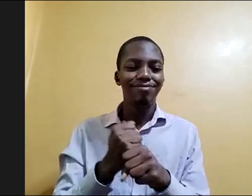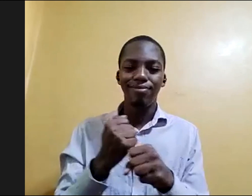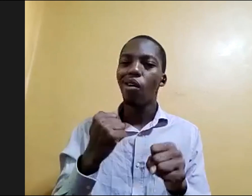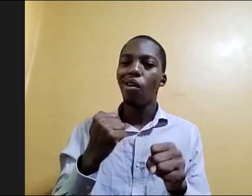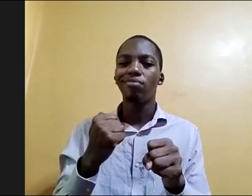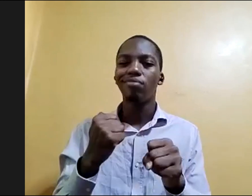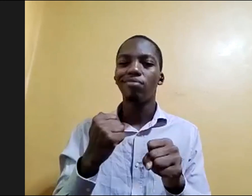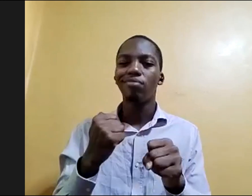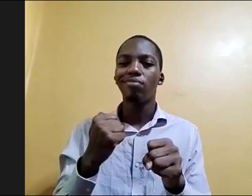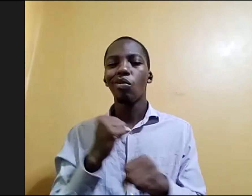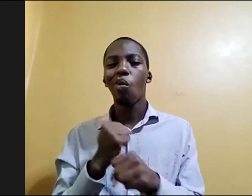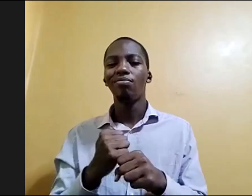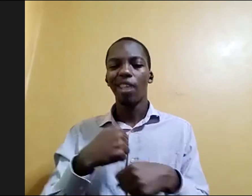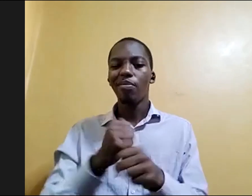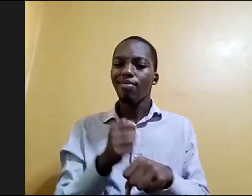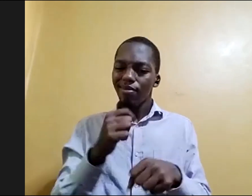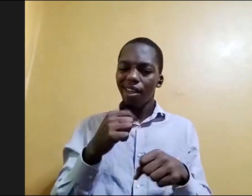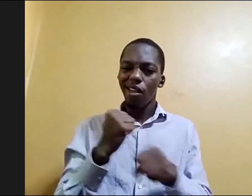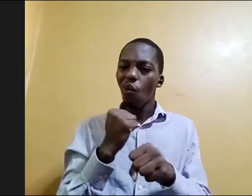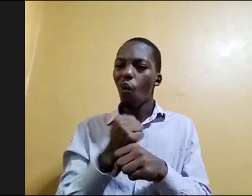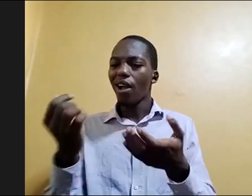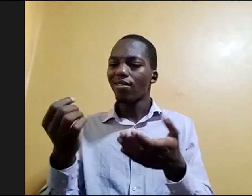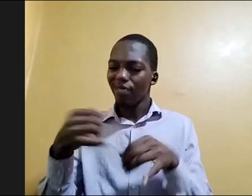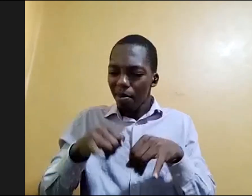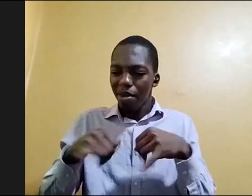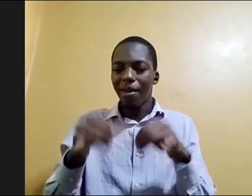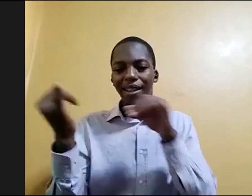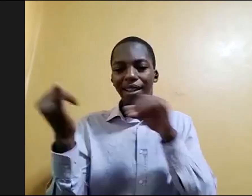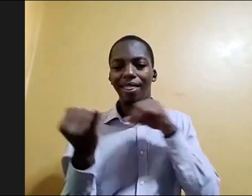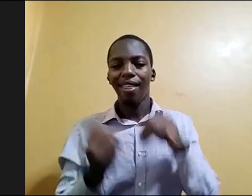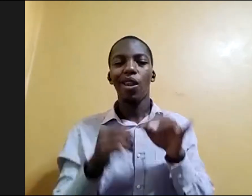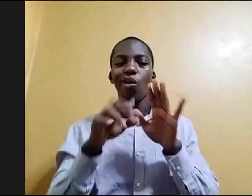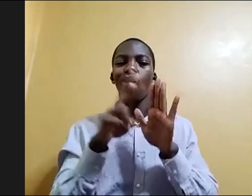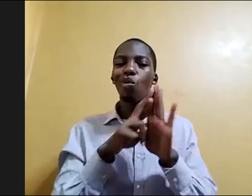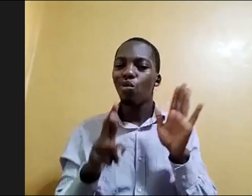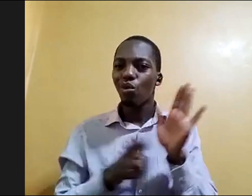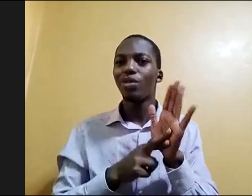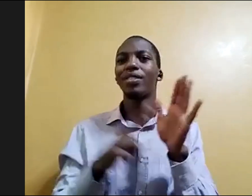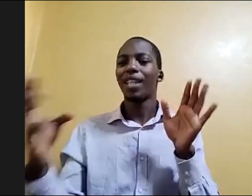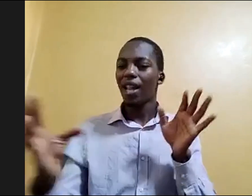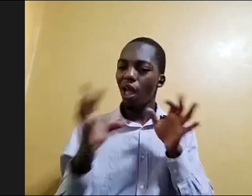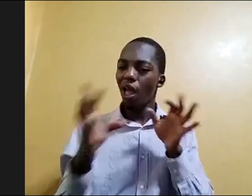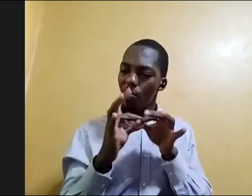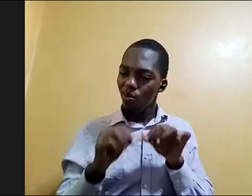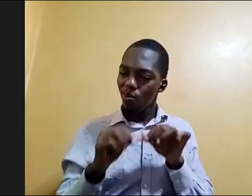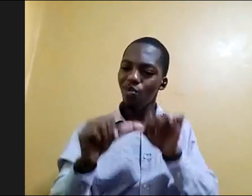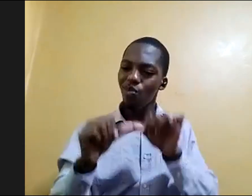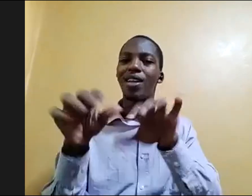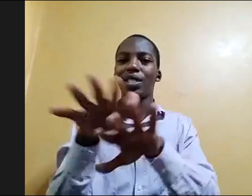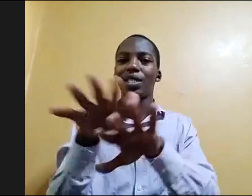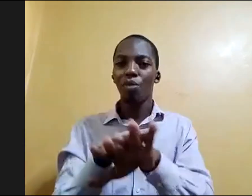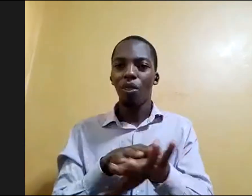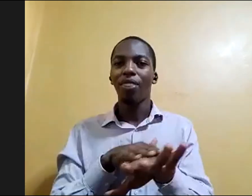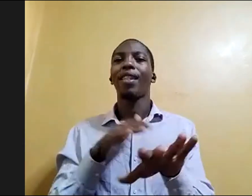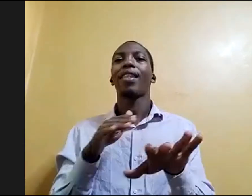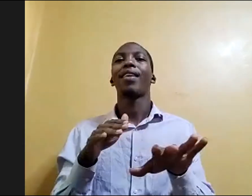adapt to the new rules and cooperate smoothly the following. So